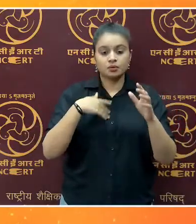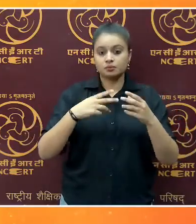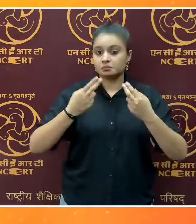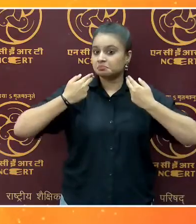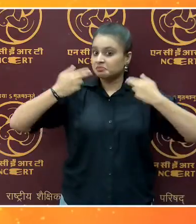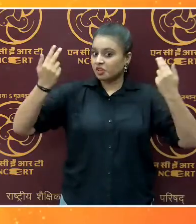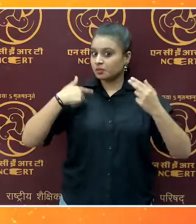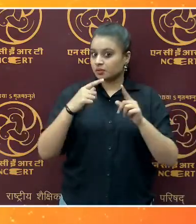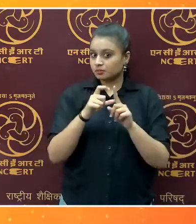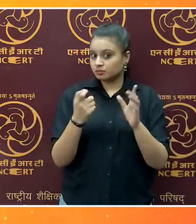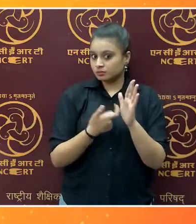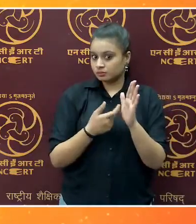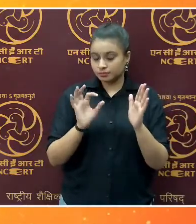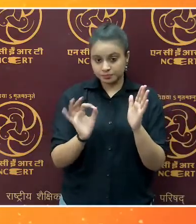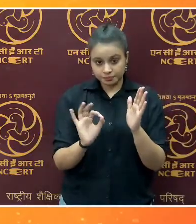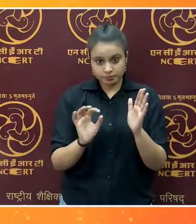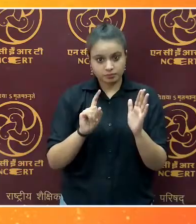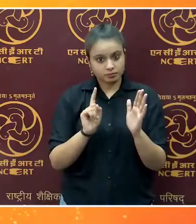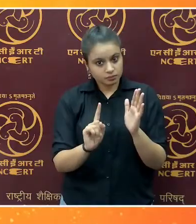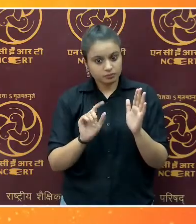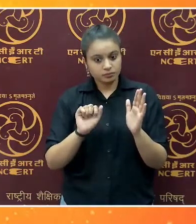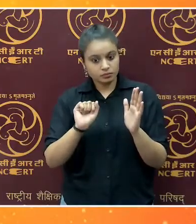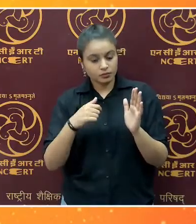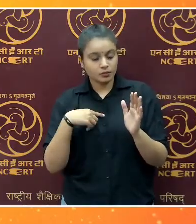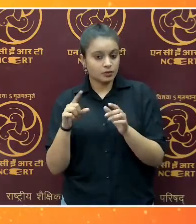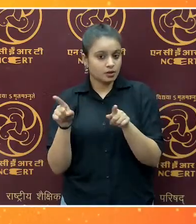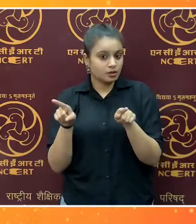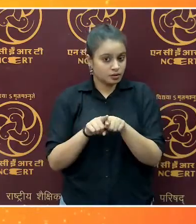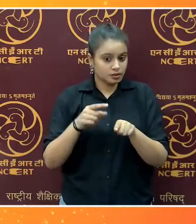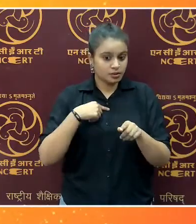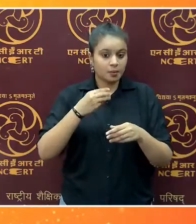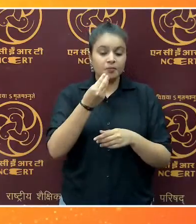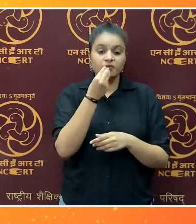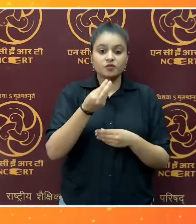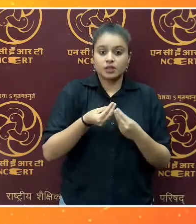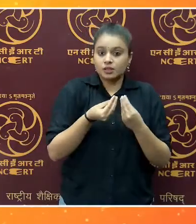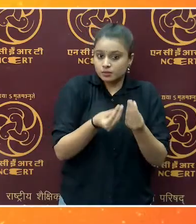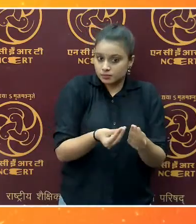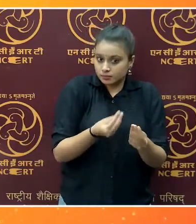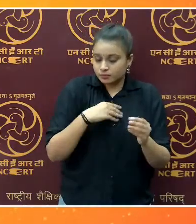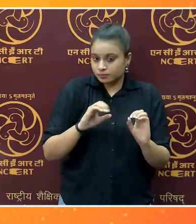all time, that you are the goat. So you may as well start treating goats.